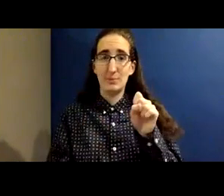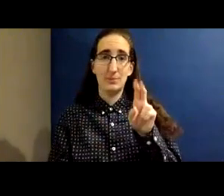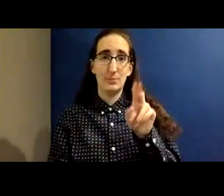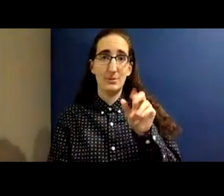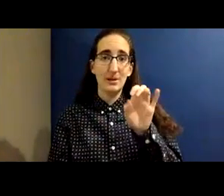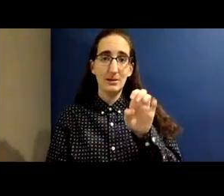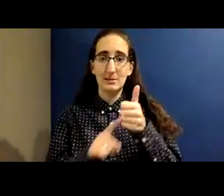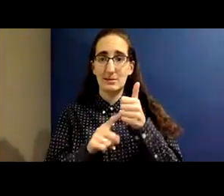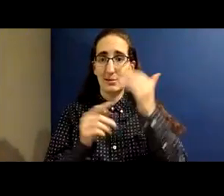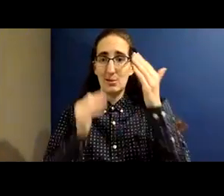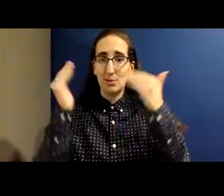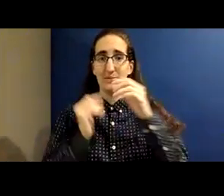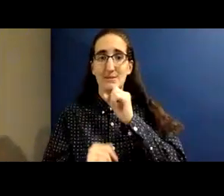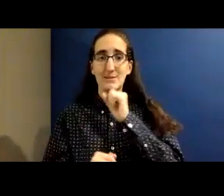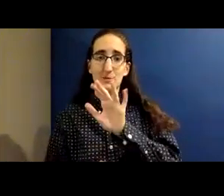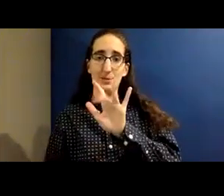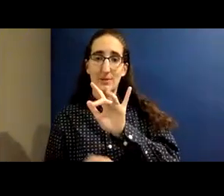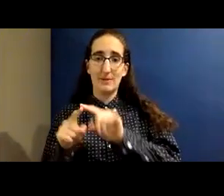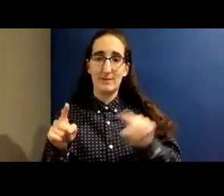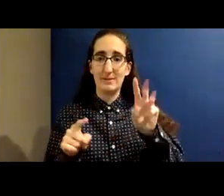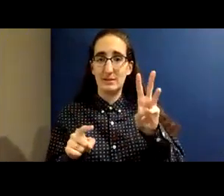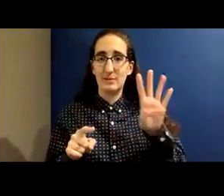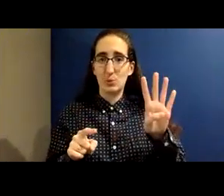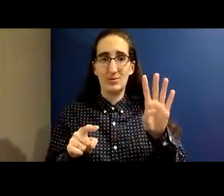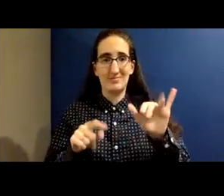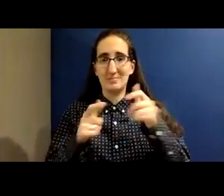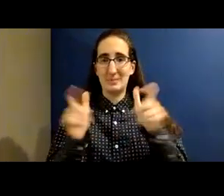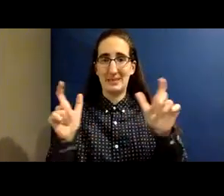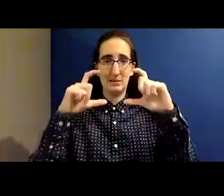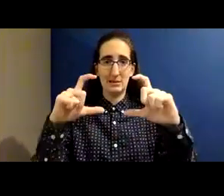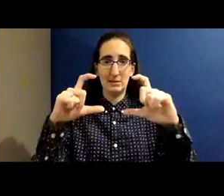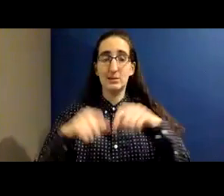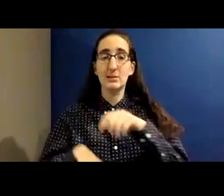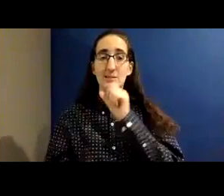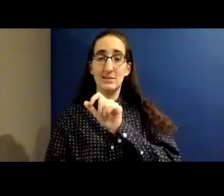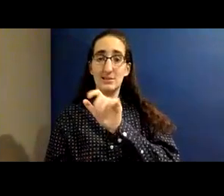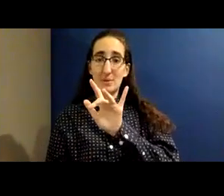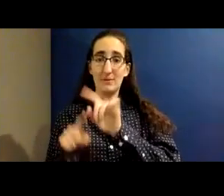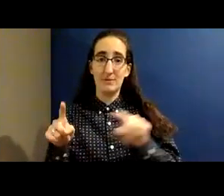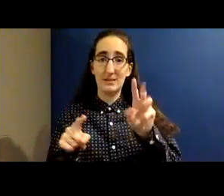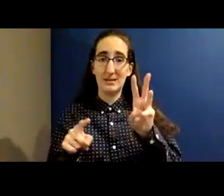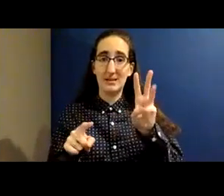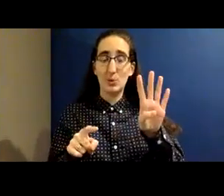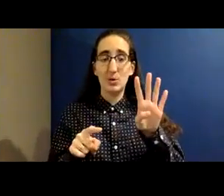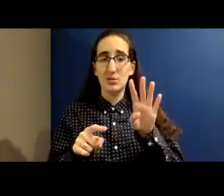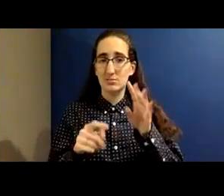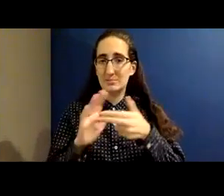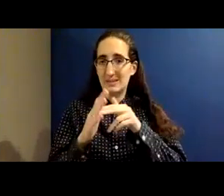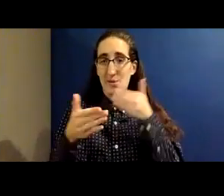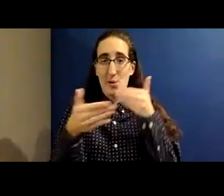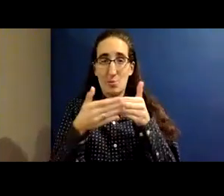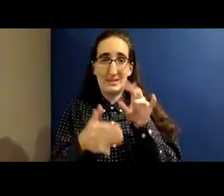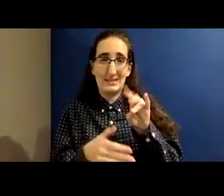are adults 25 to 64. So adults 25 to 64 make up almost 70% of